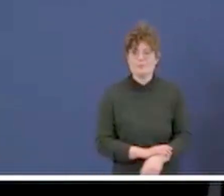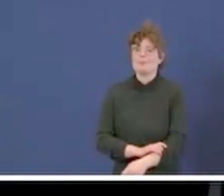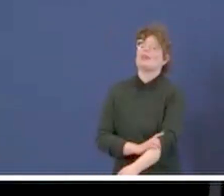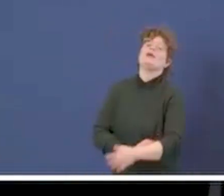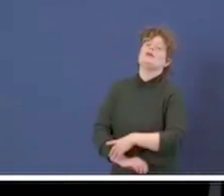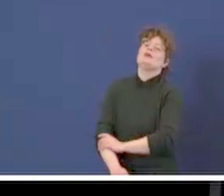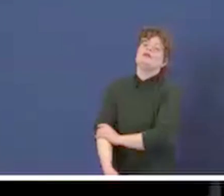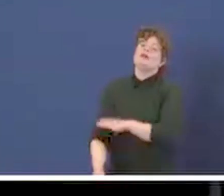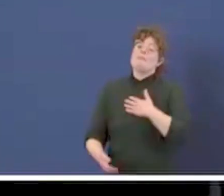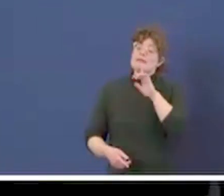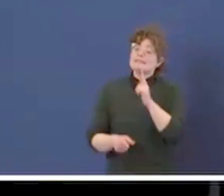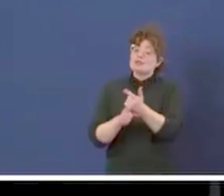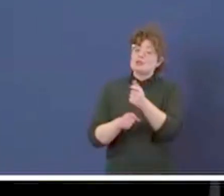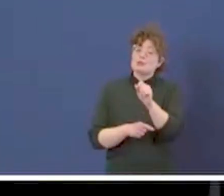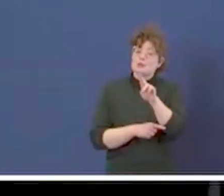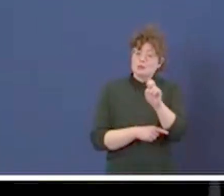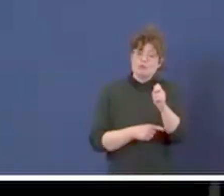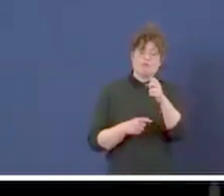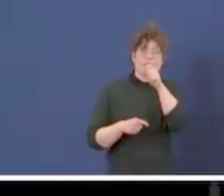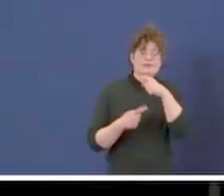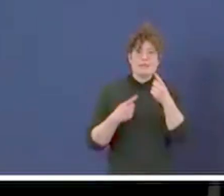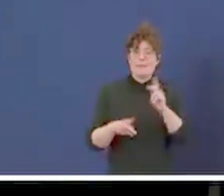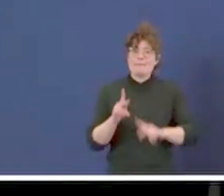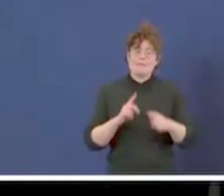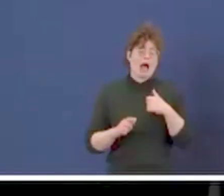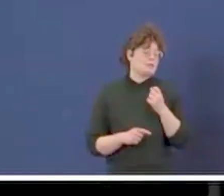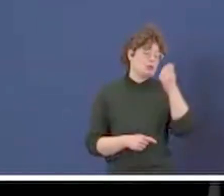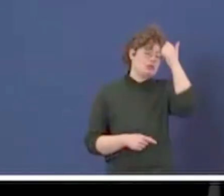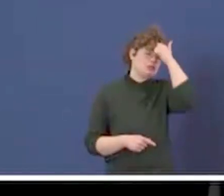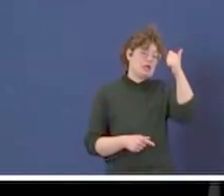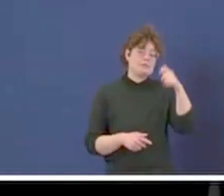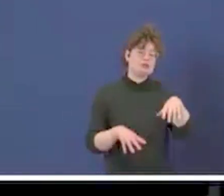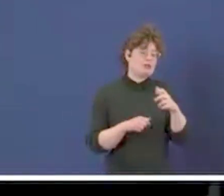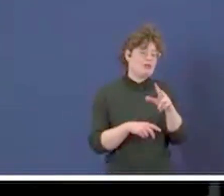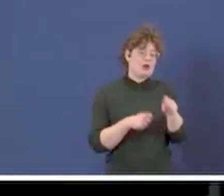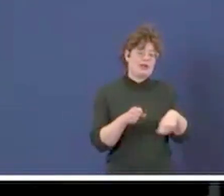My sister Sue loves to tell people I'm so dumb. It took me 30 years to get out of school.